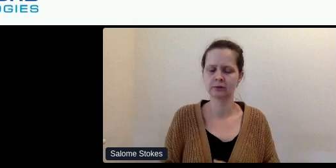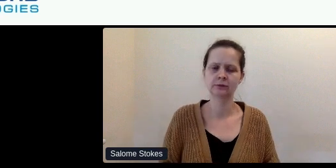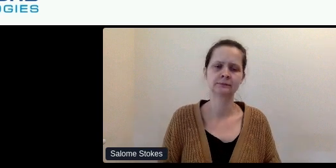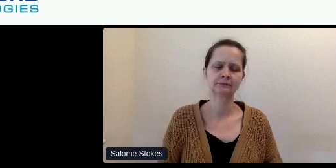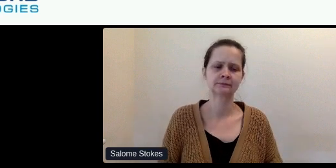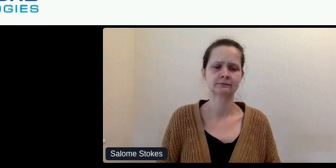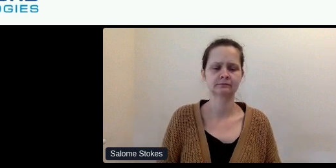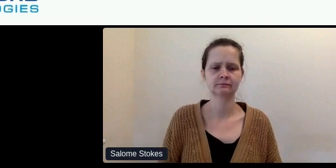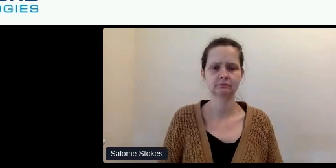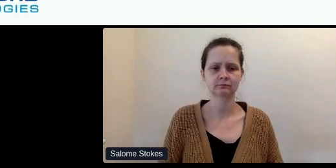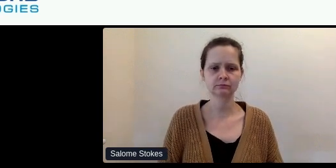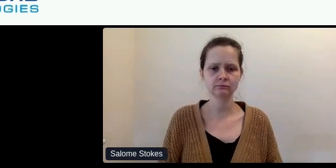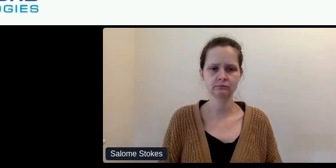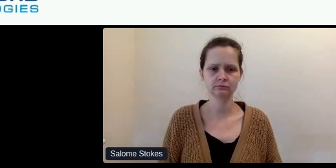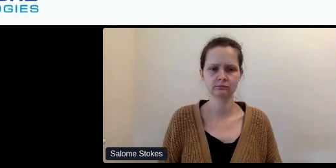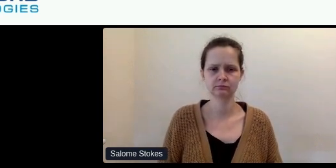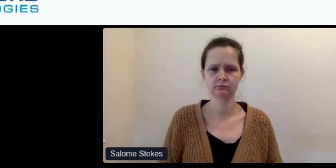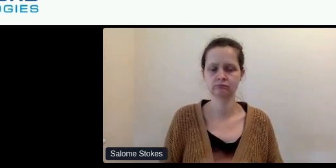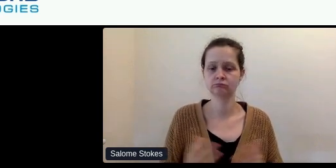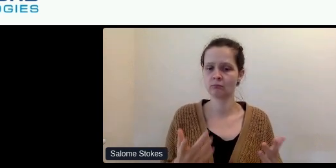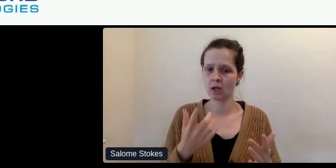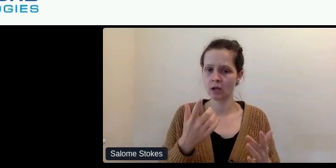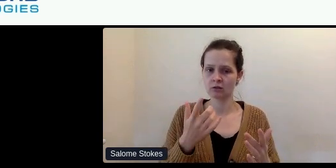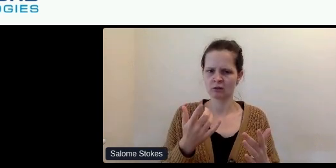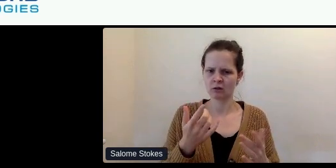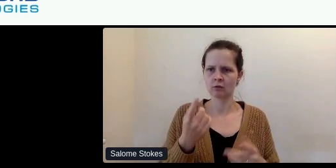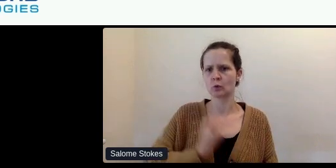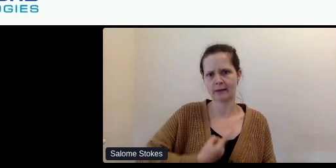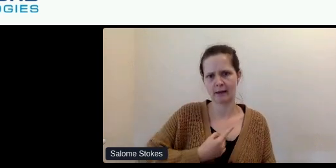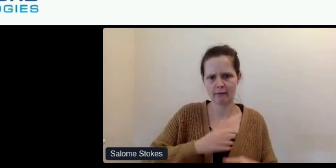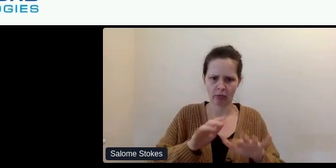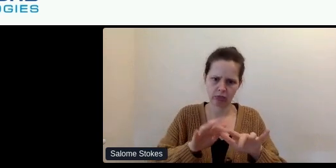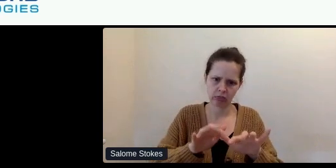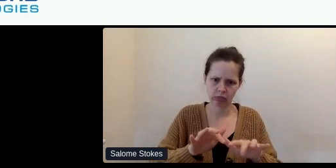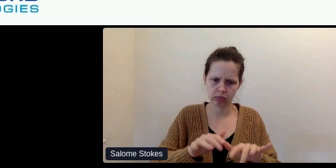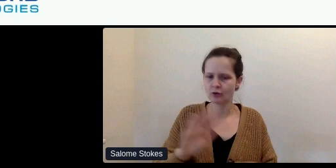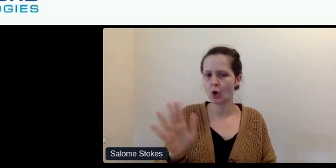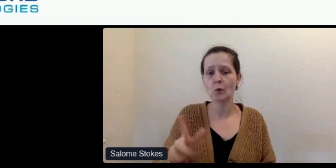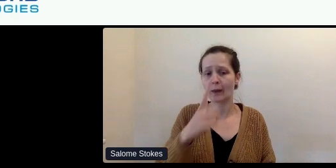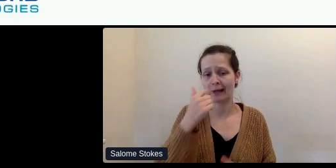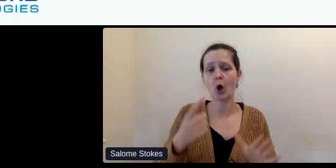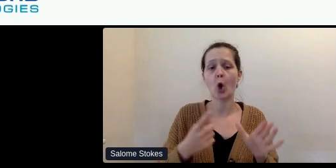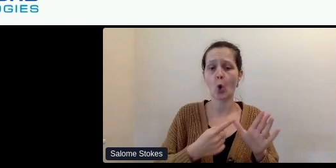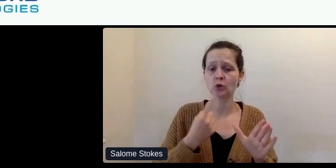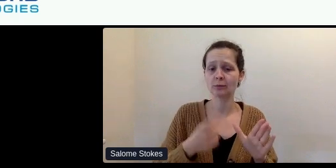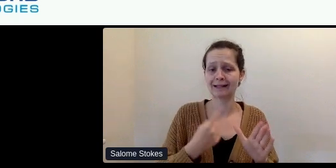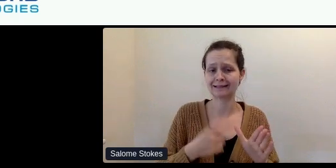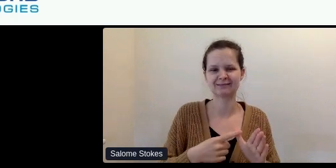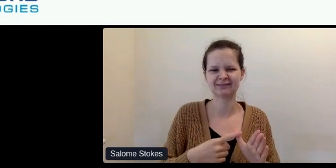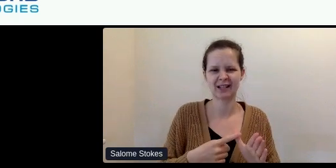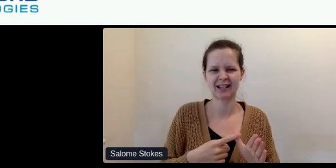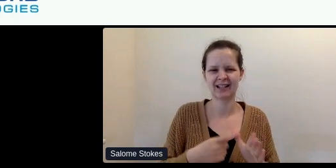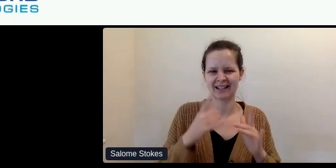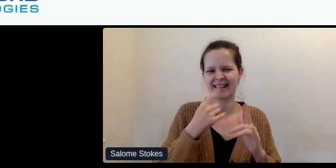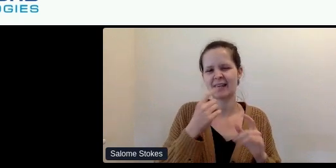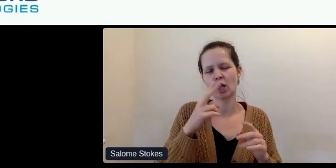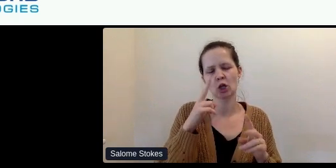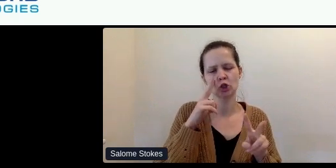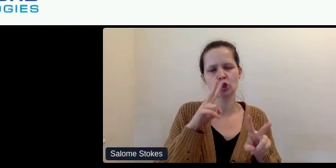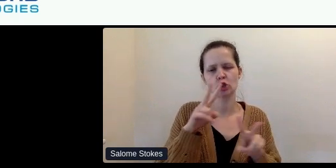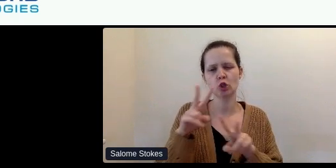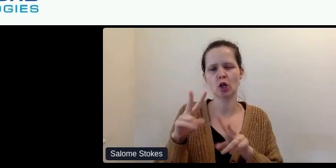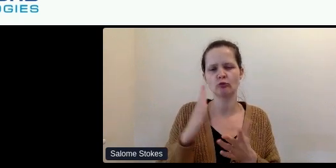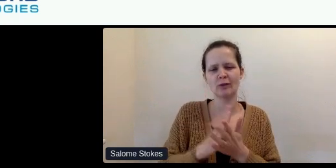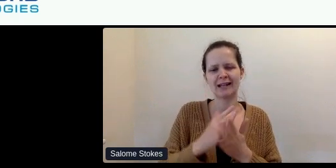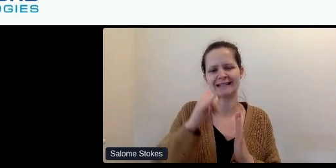You can automate this searching. So I'm calling it searching, really it's scanning. You can automate monthly scans